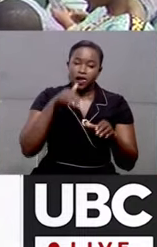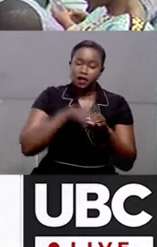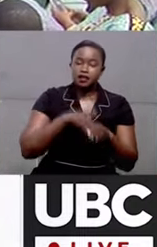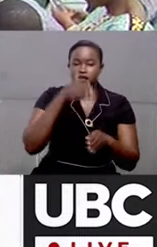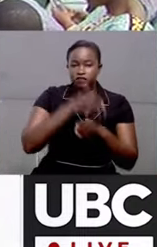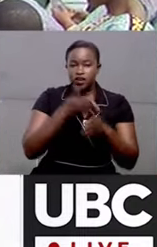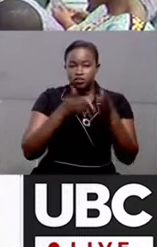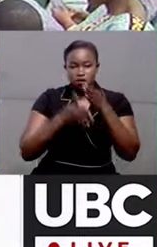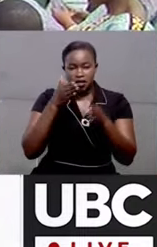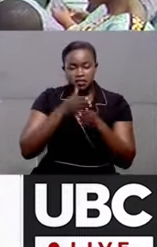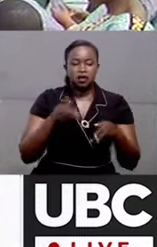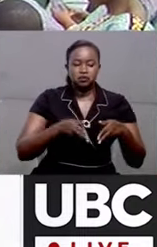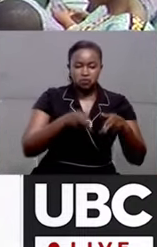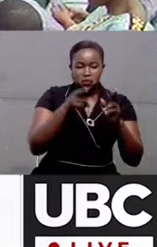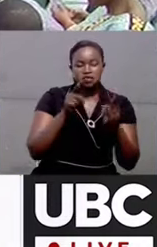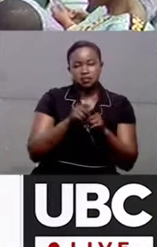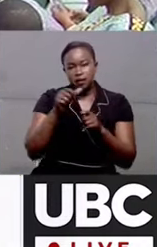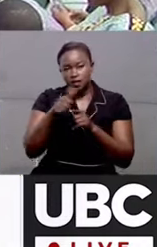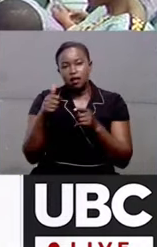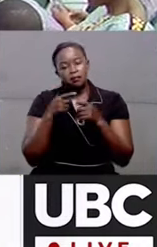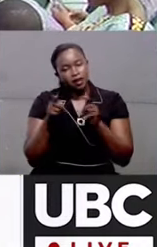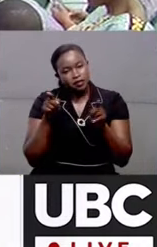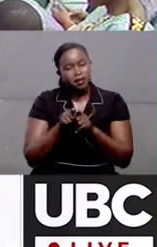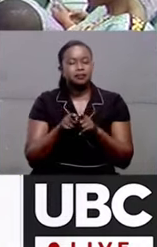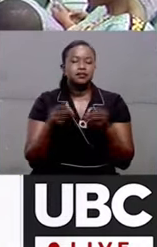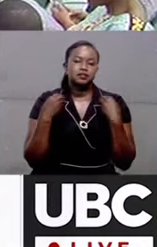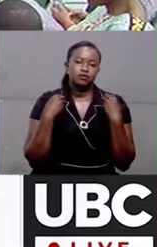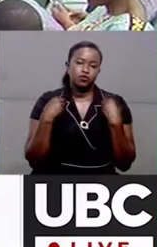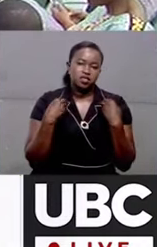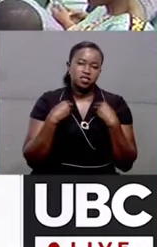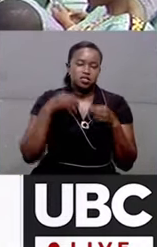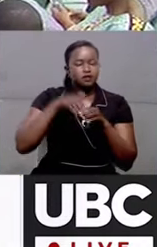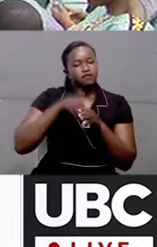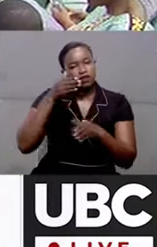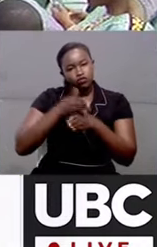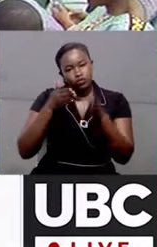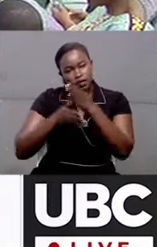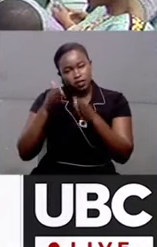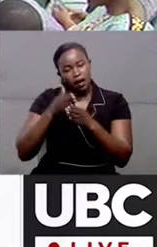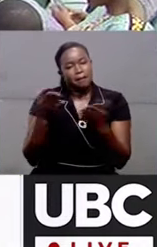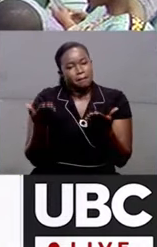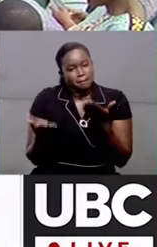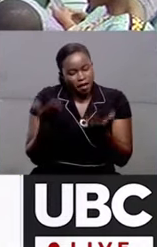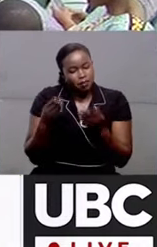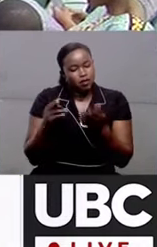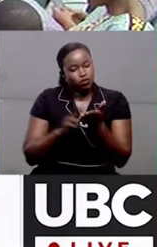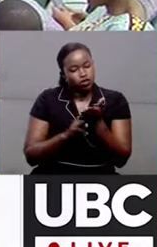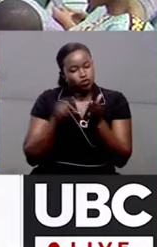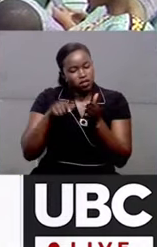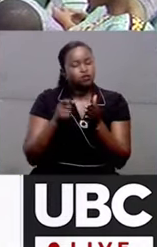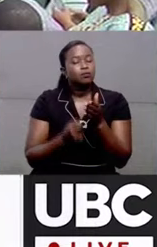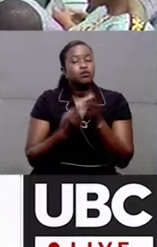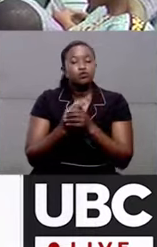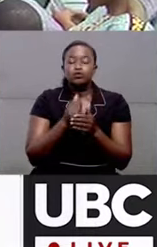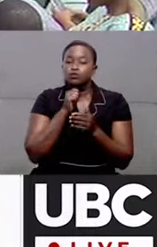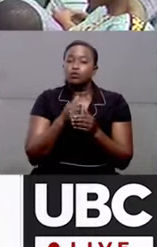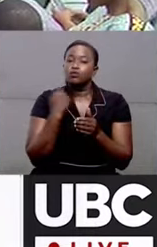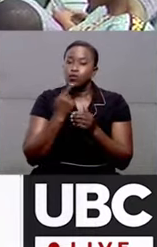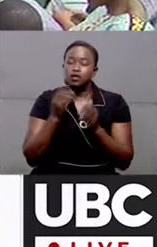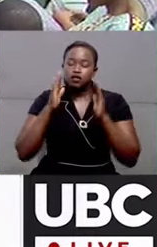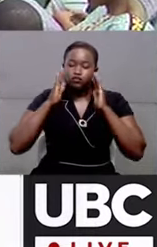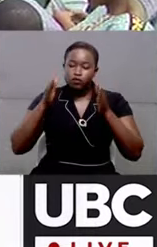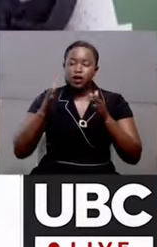based on roads and others, but also the sports infrastructure, probably would use this opportunity not to only focus on the big